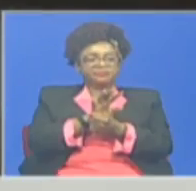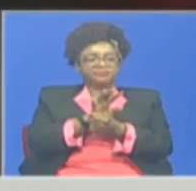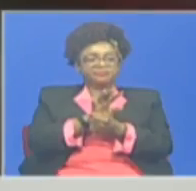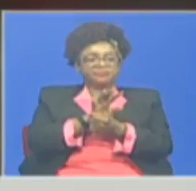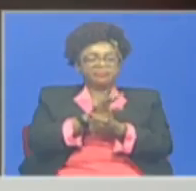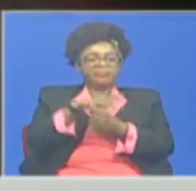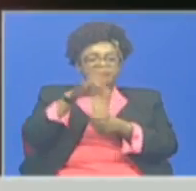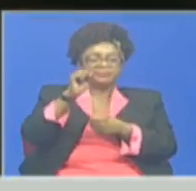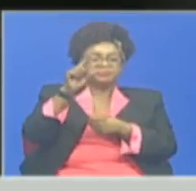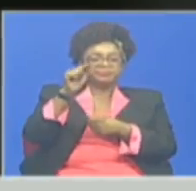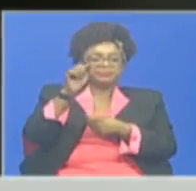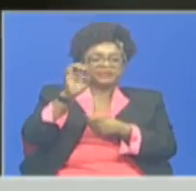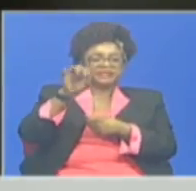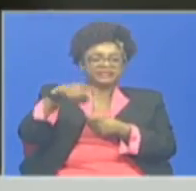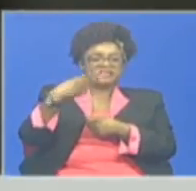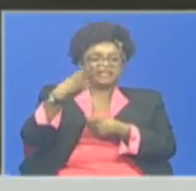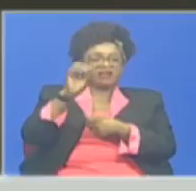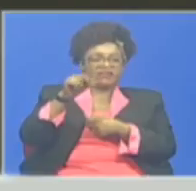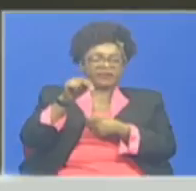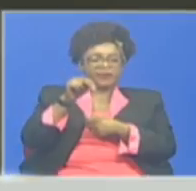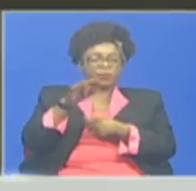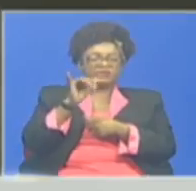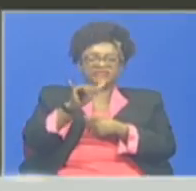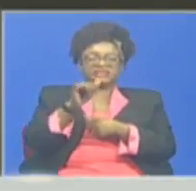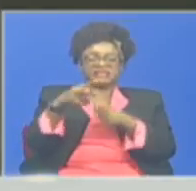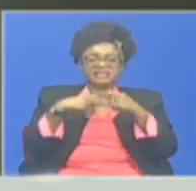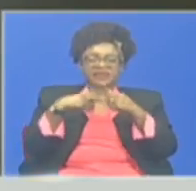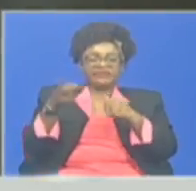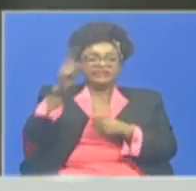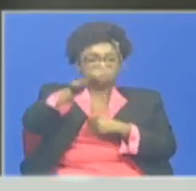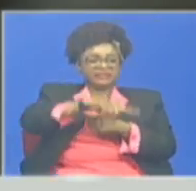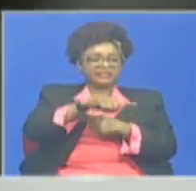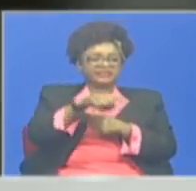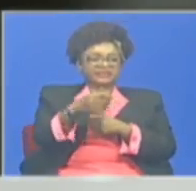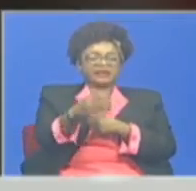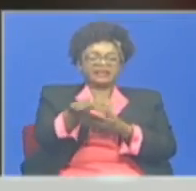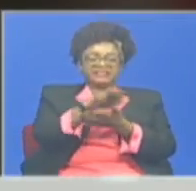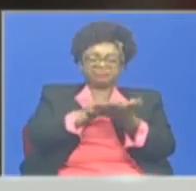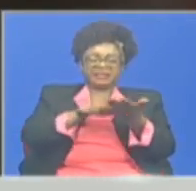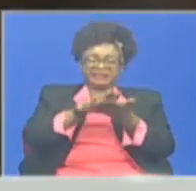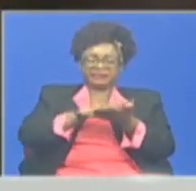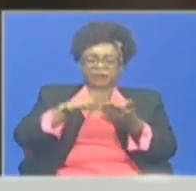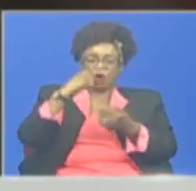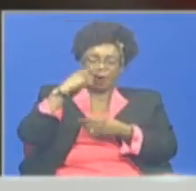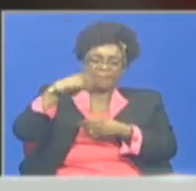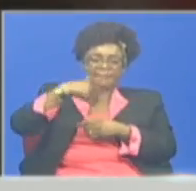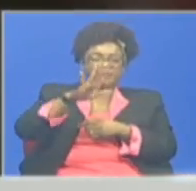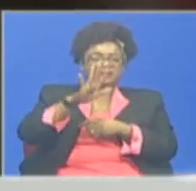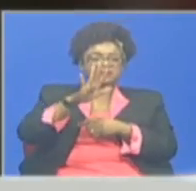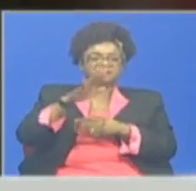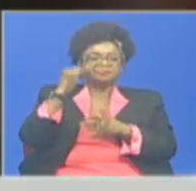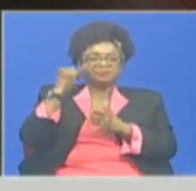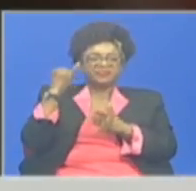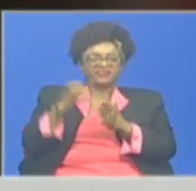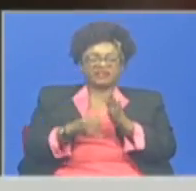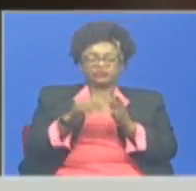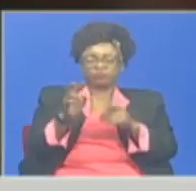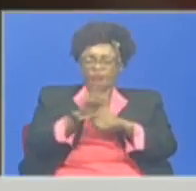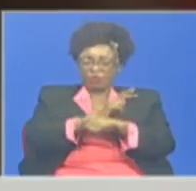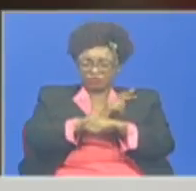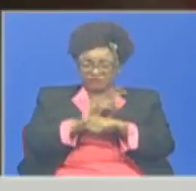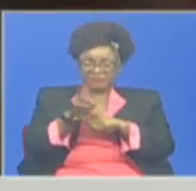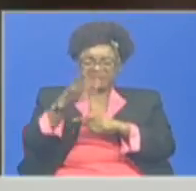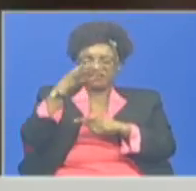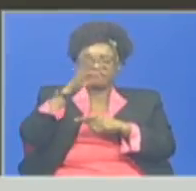Stephen Kinuthia will be spending the next 7 days in this space in his home, the final step in the monitoring imposed by French